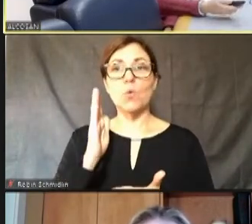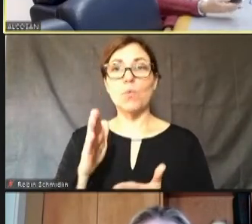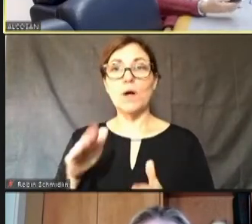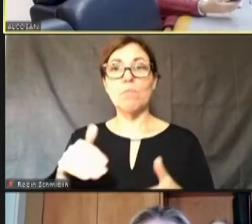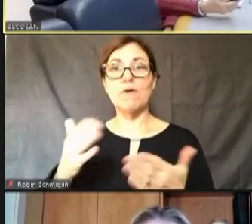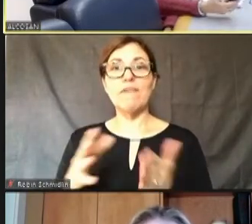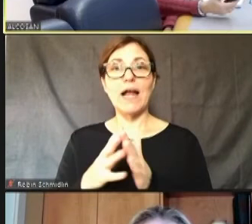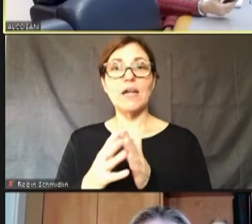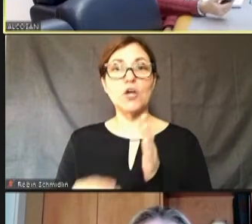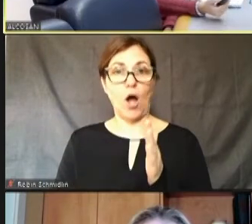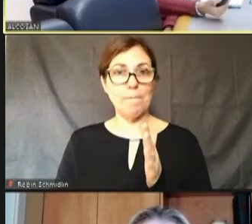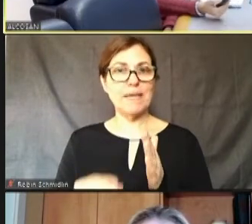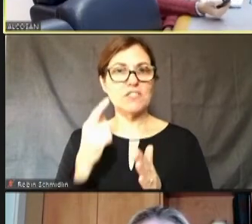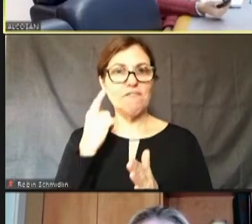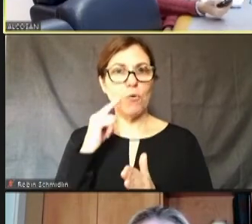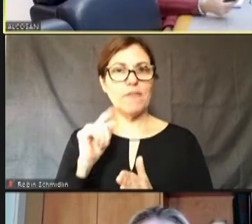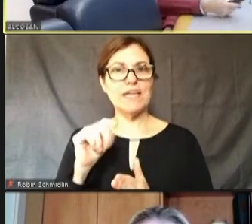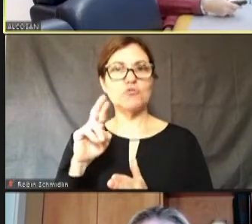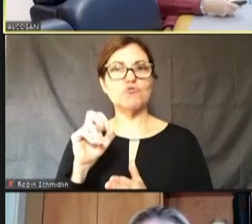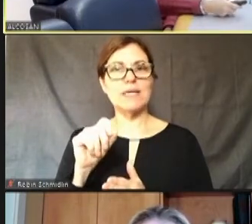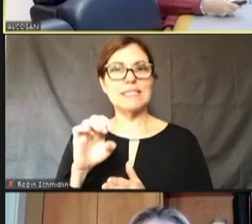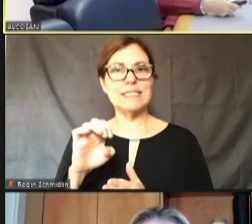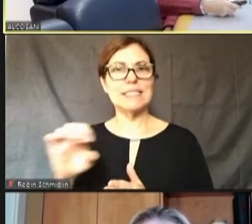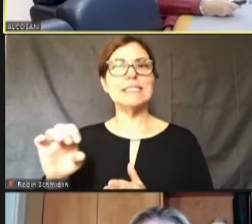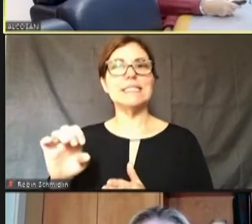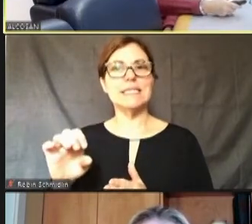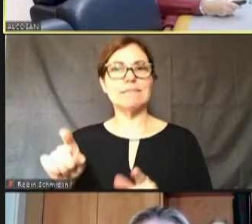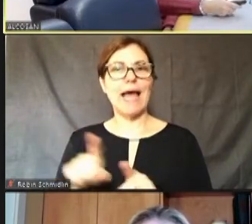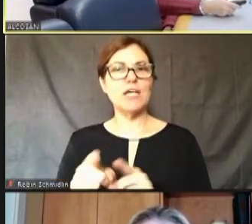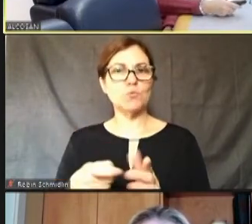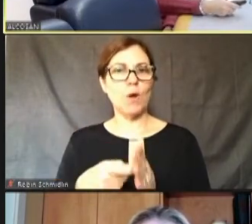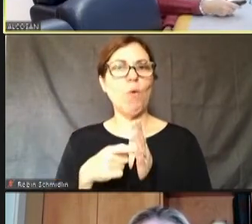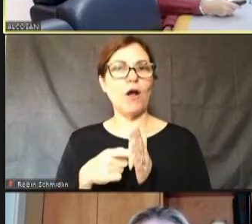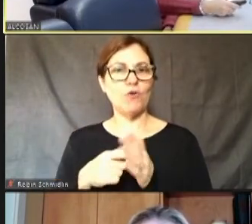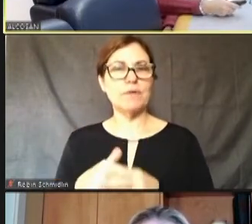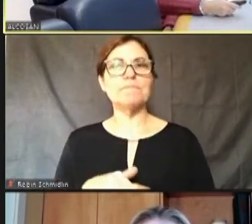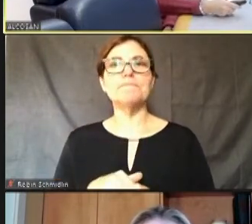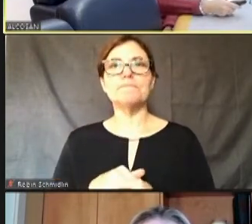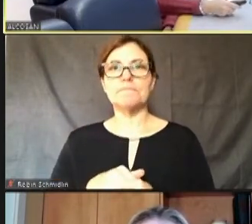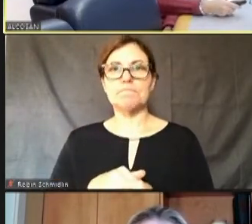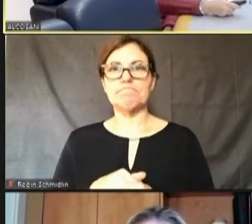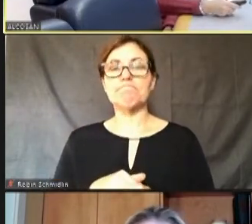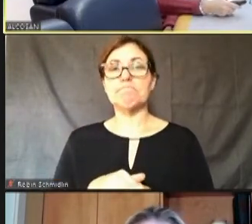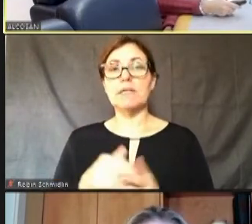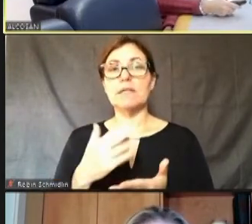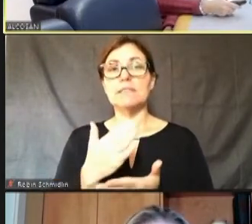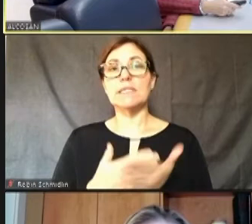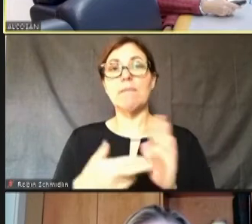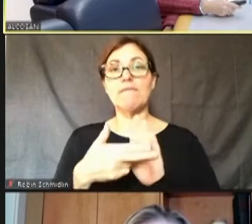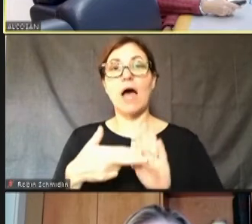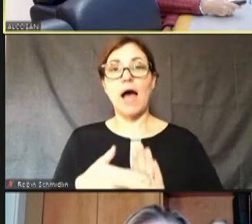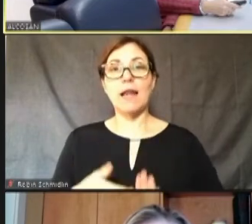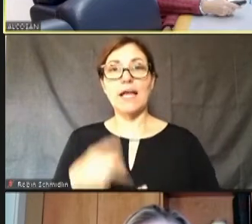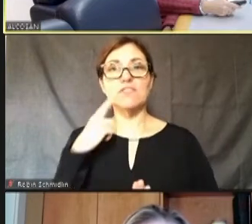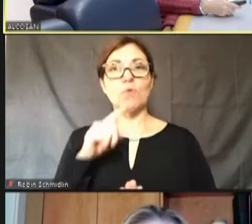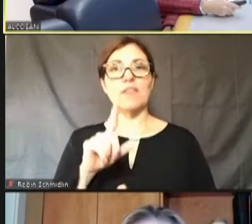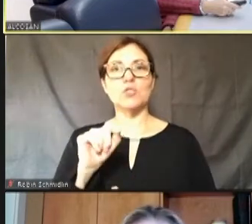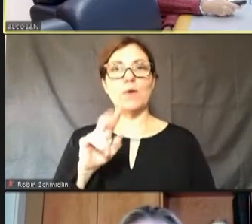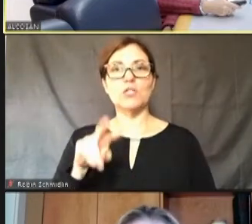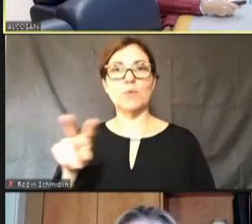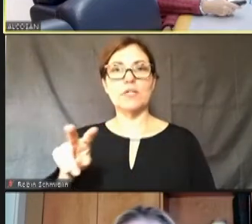required by our trust indenture. Some highlights for the 2022 budget. Again, we have a 7% rate increase